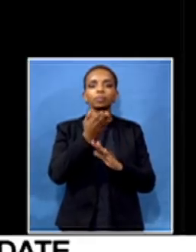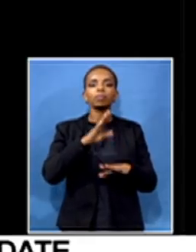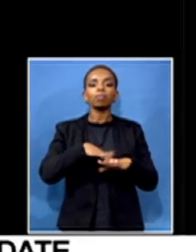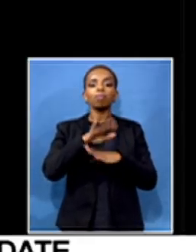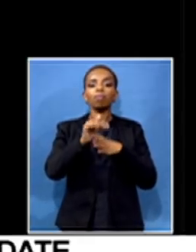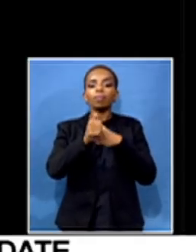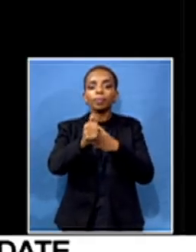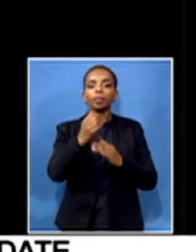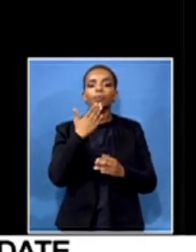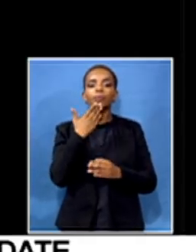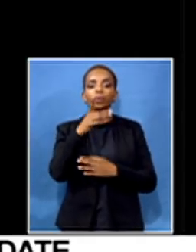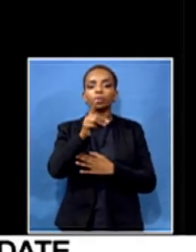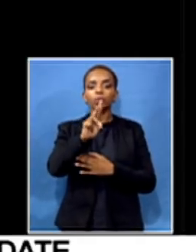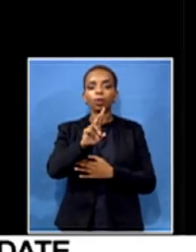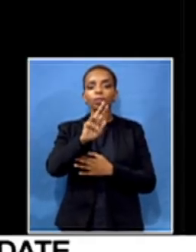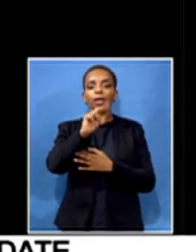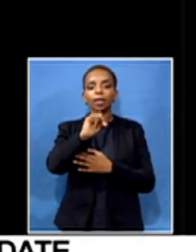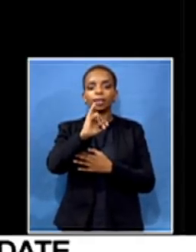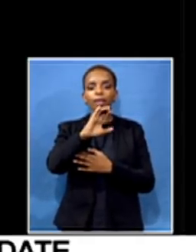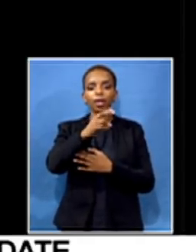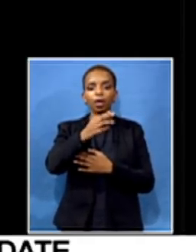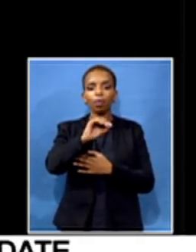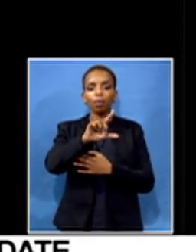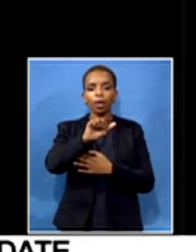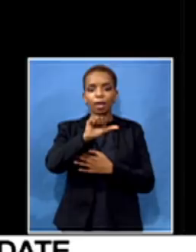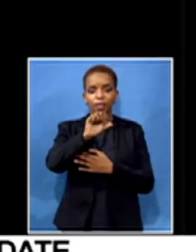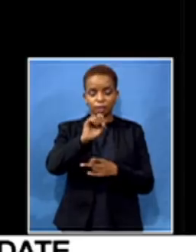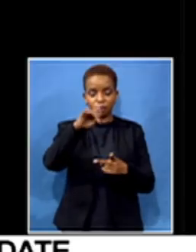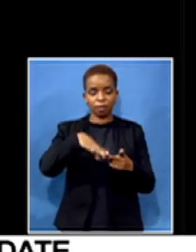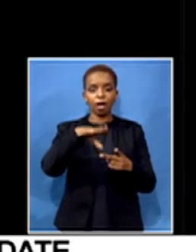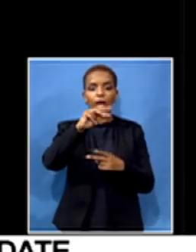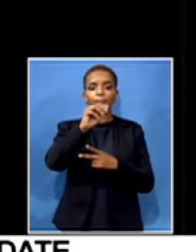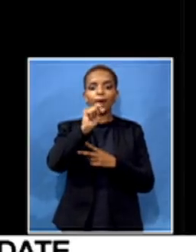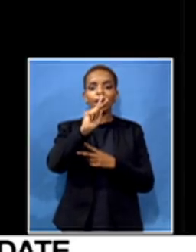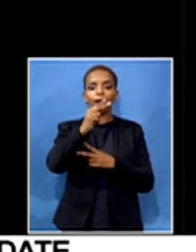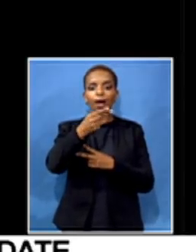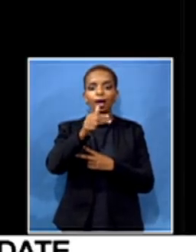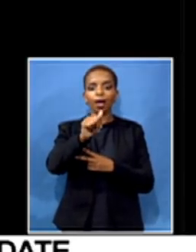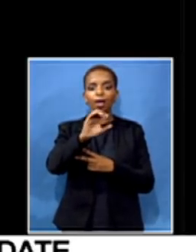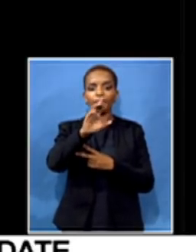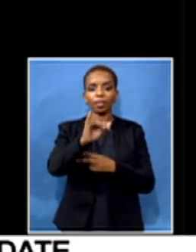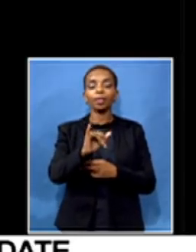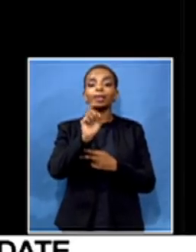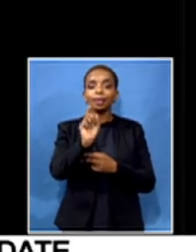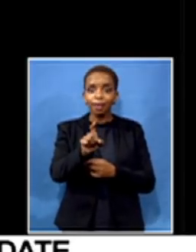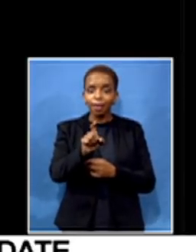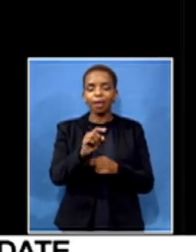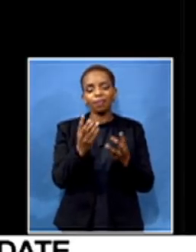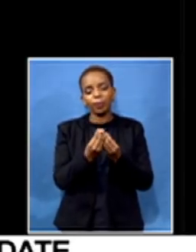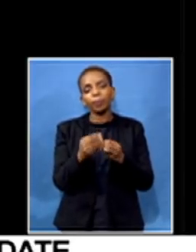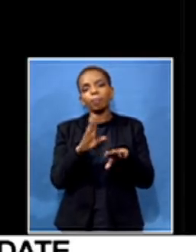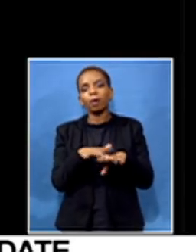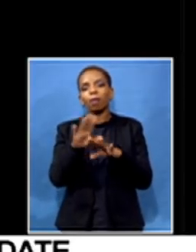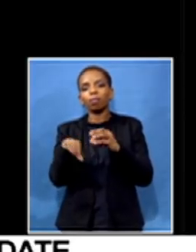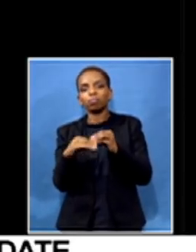Crisp and Dr. Kerrigan McCarthy and a few others to go and reinforce all the experts that we have